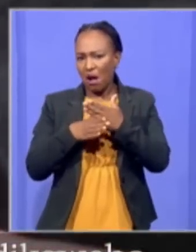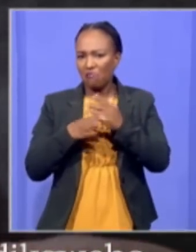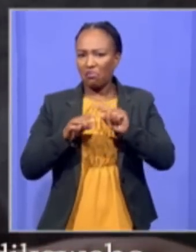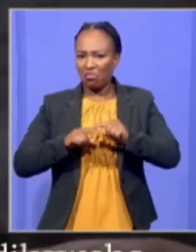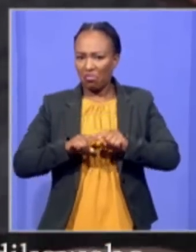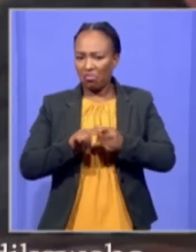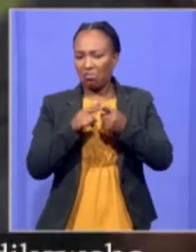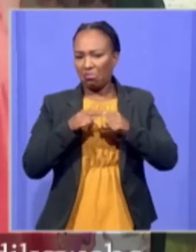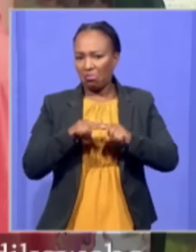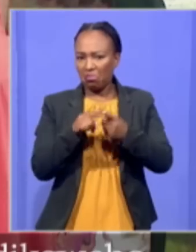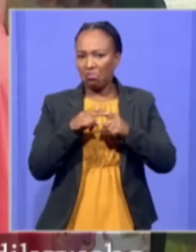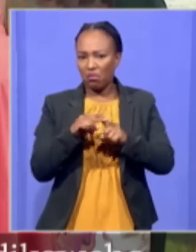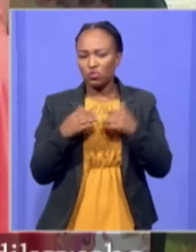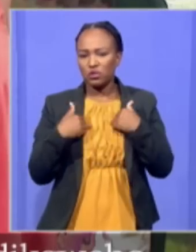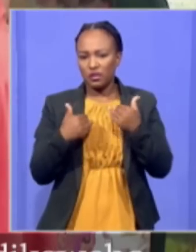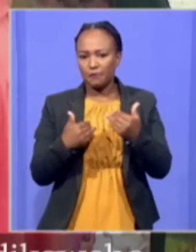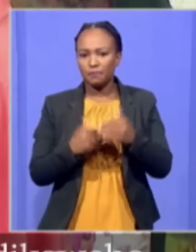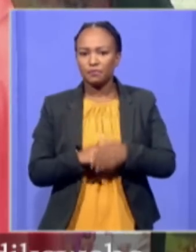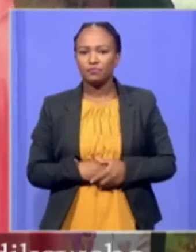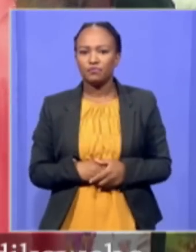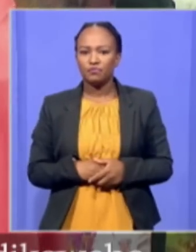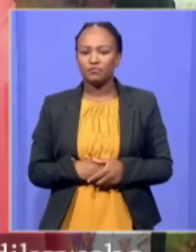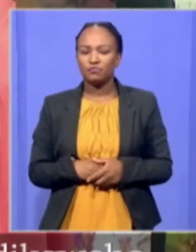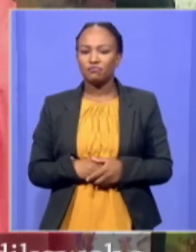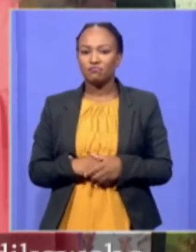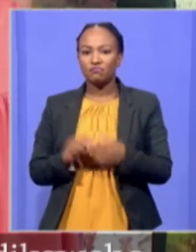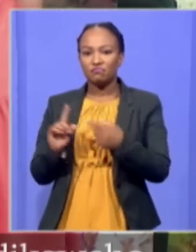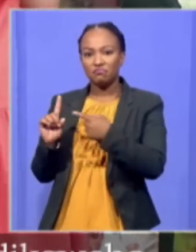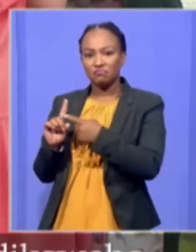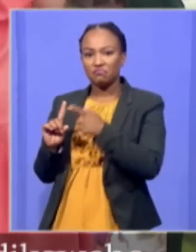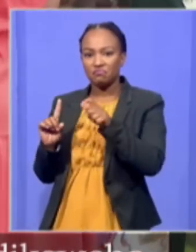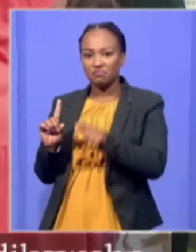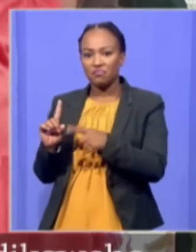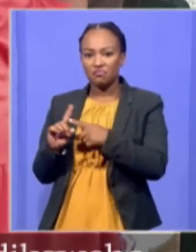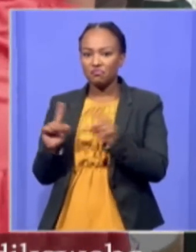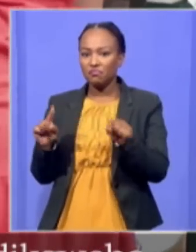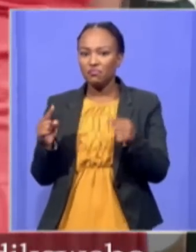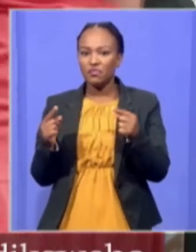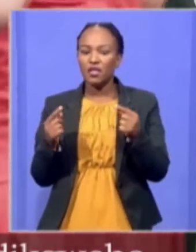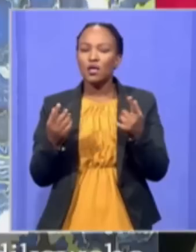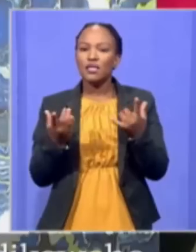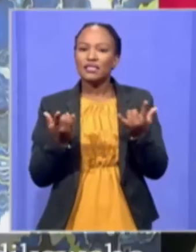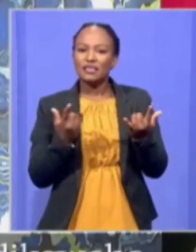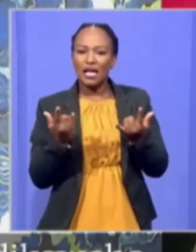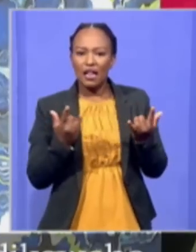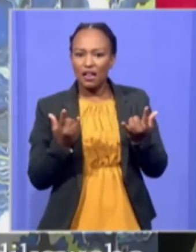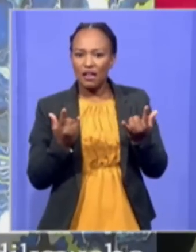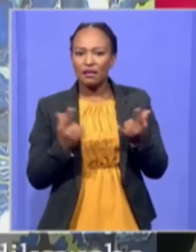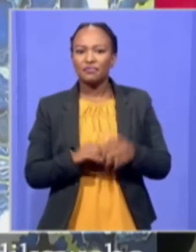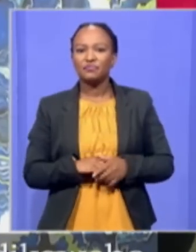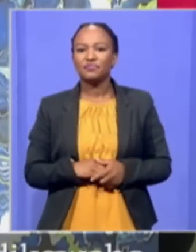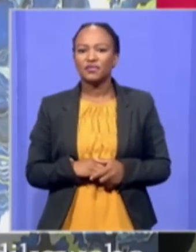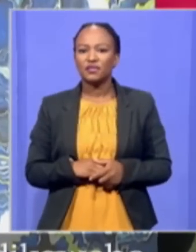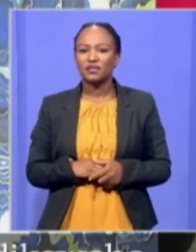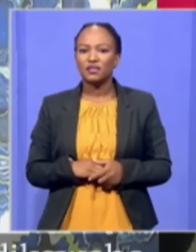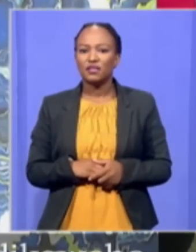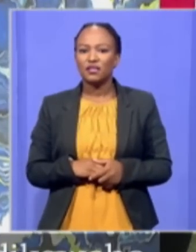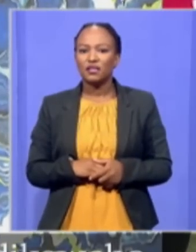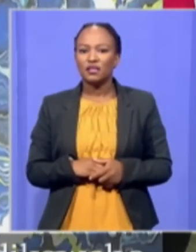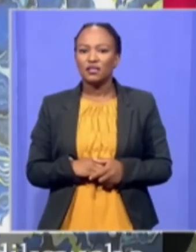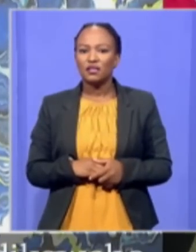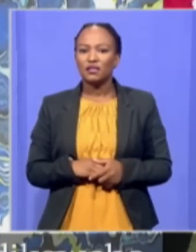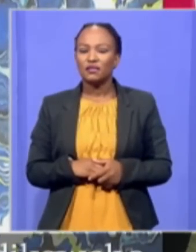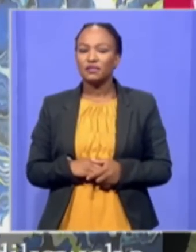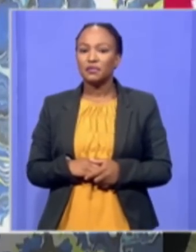ke sa simolole. Motakio a re o ntse a sa kgone go rekisa dilwana tse a di takileng. Ha re le mo